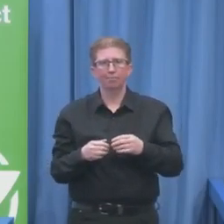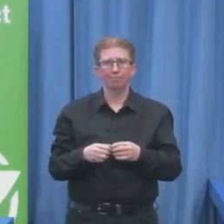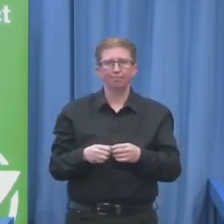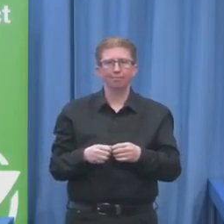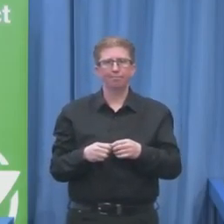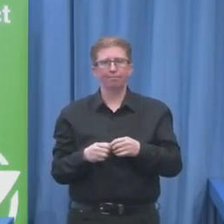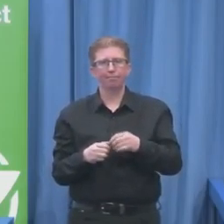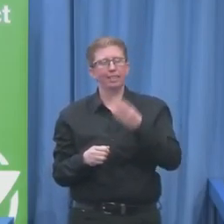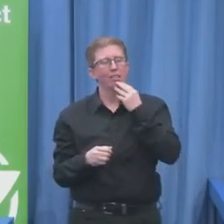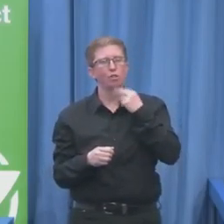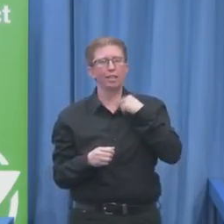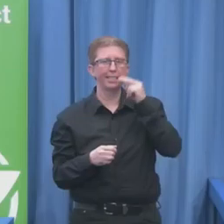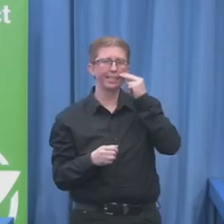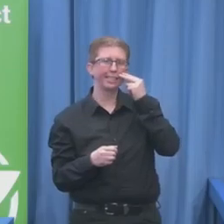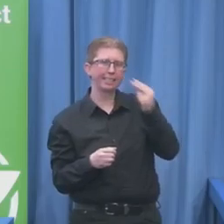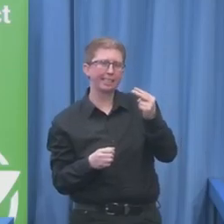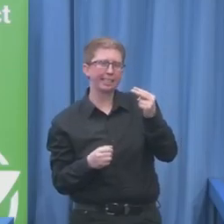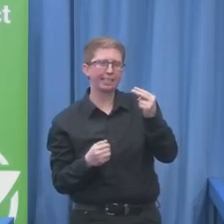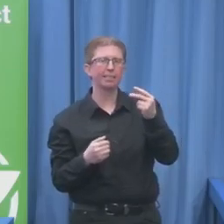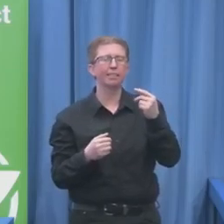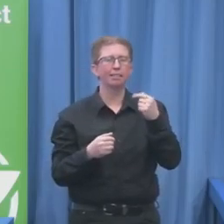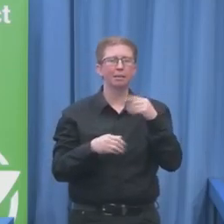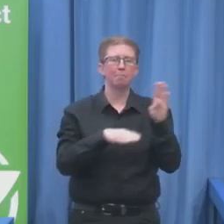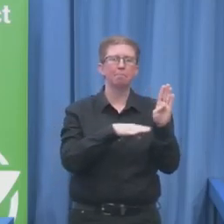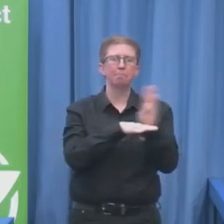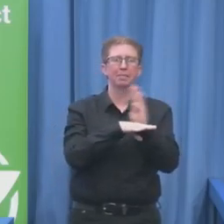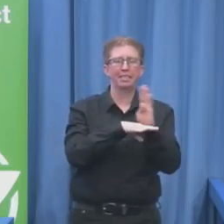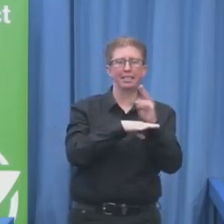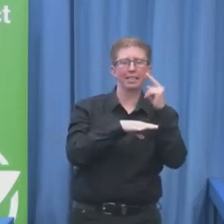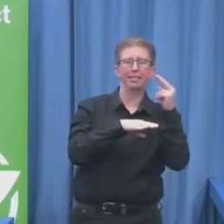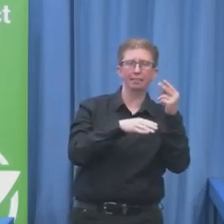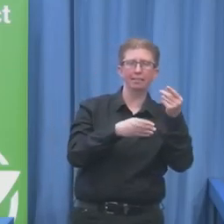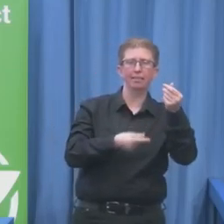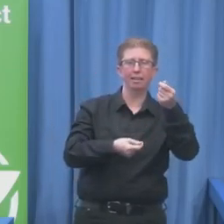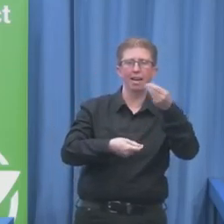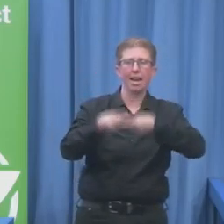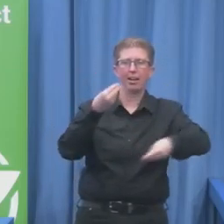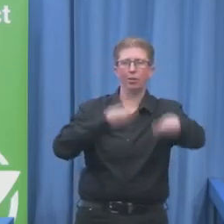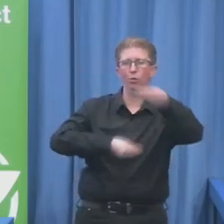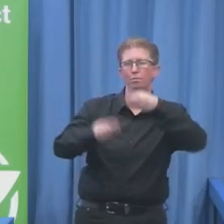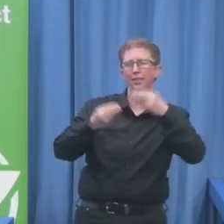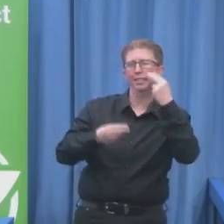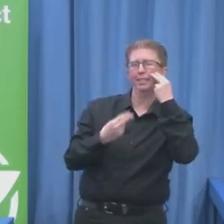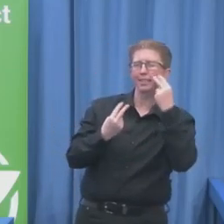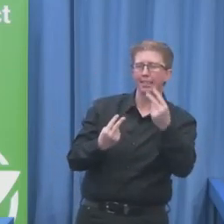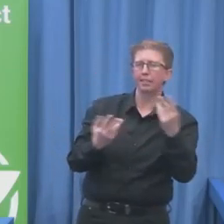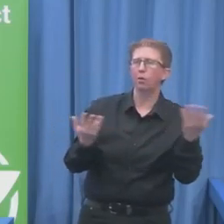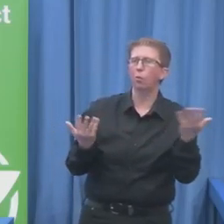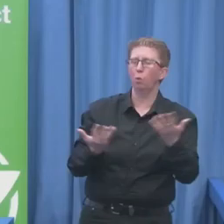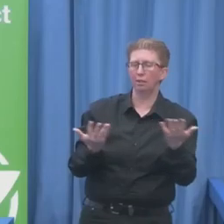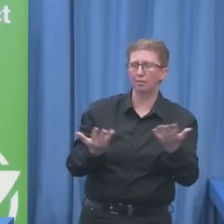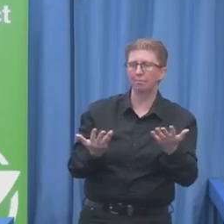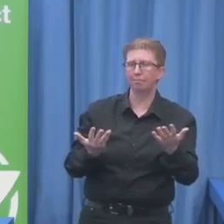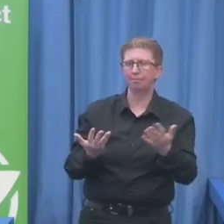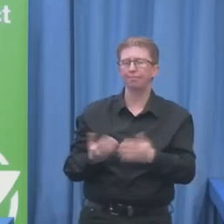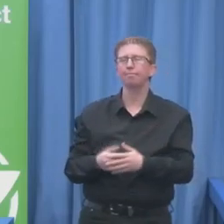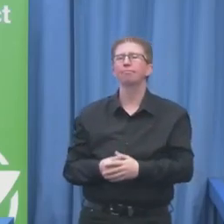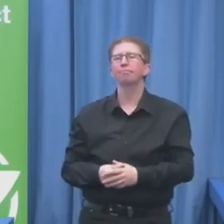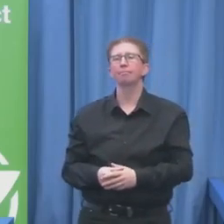business-wise. We look at the advantage that we give or we bring to our clients. We look for a special value and we compete in the market. We have